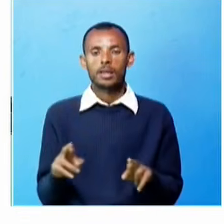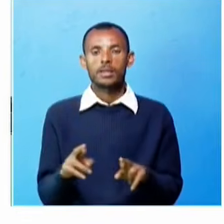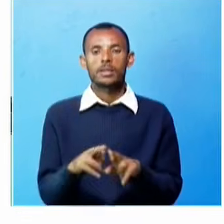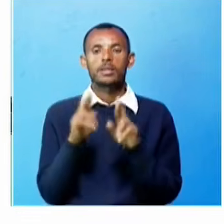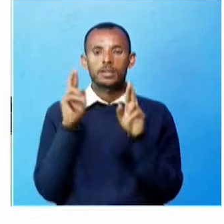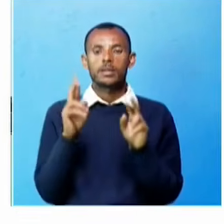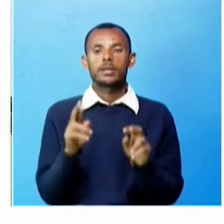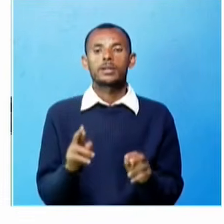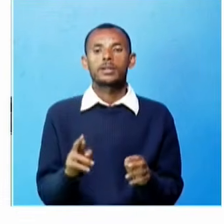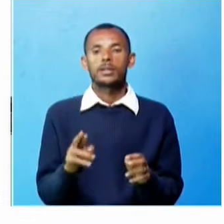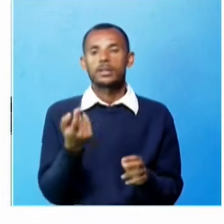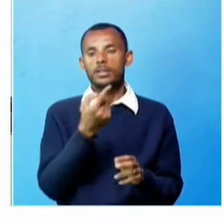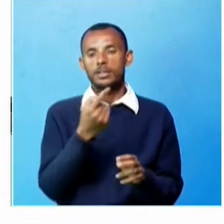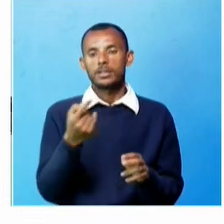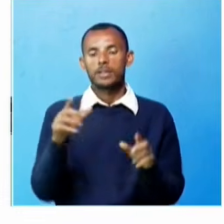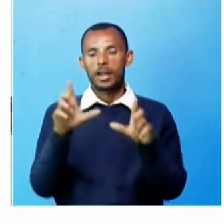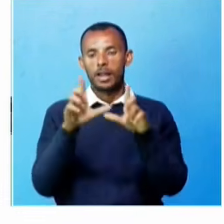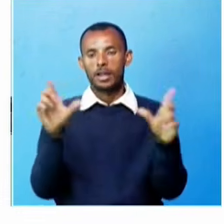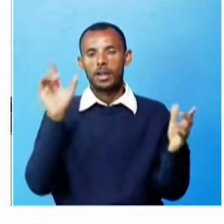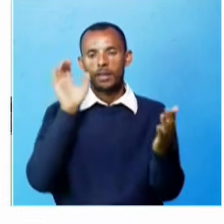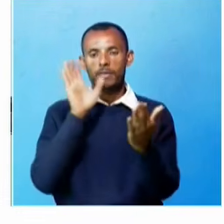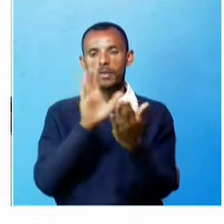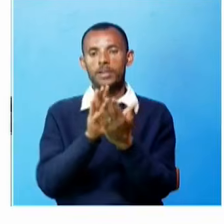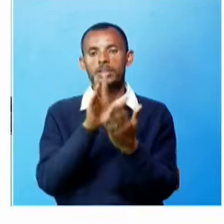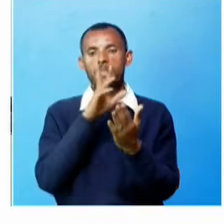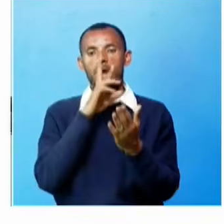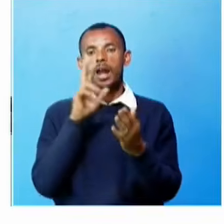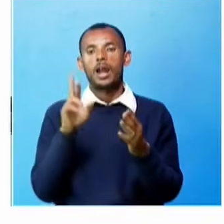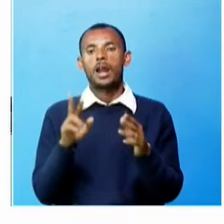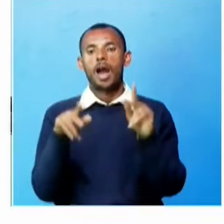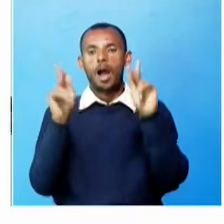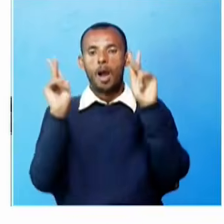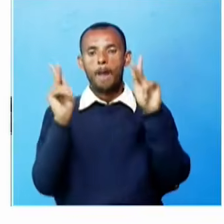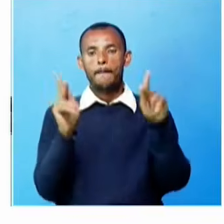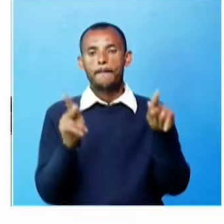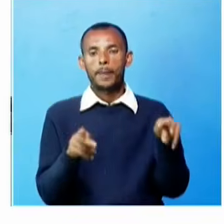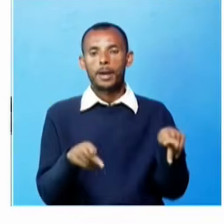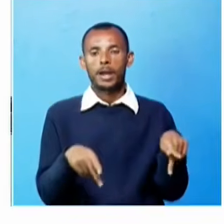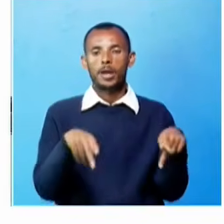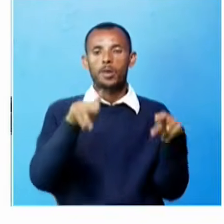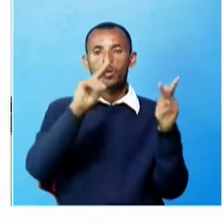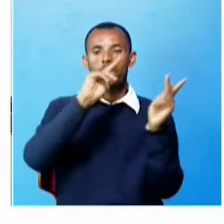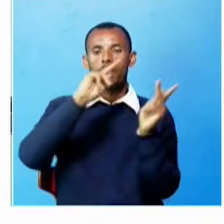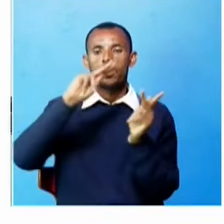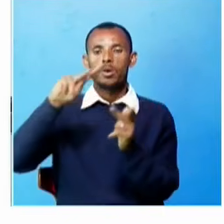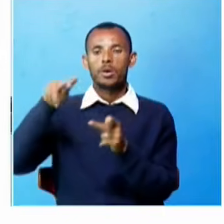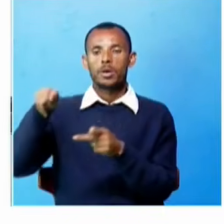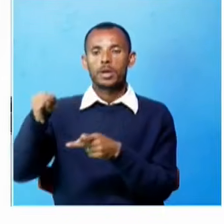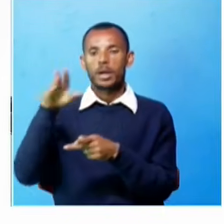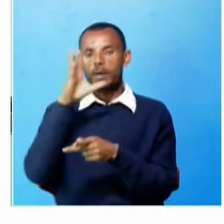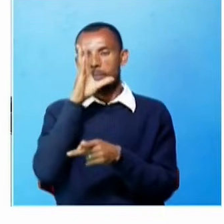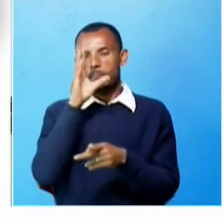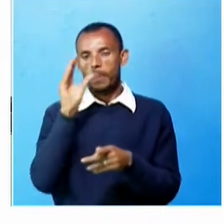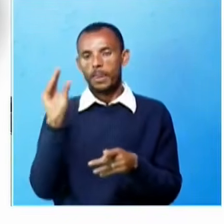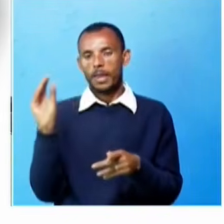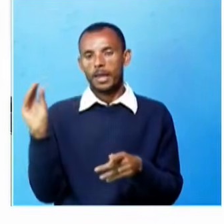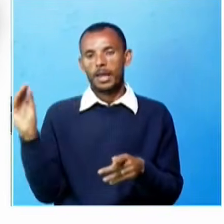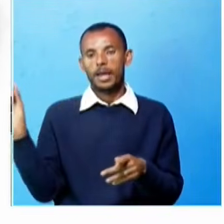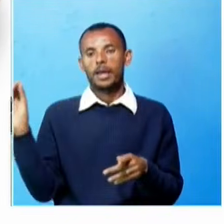parallelogram and rectangle.